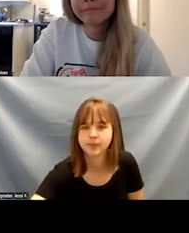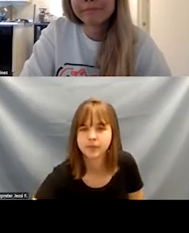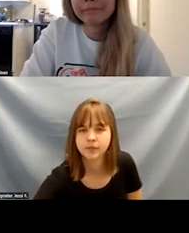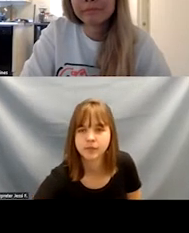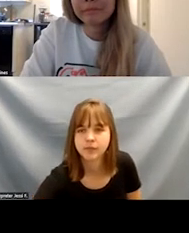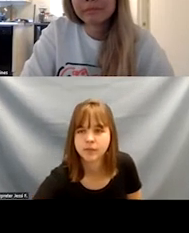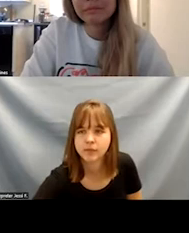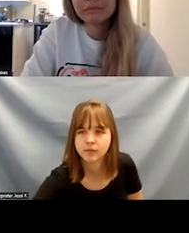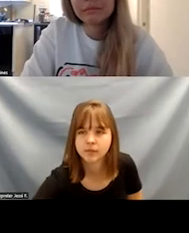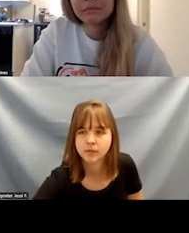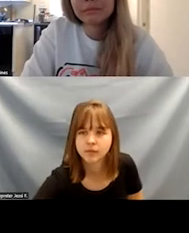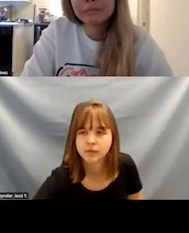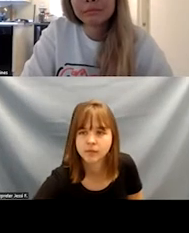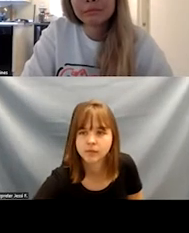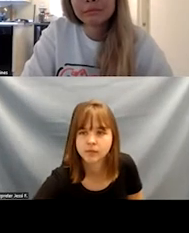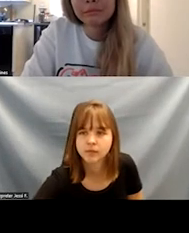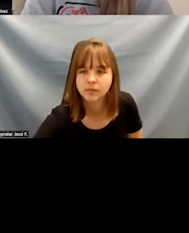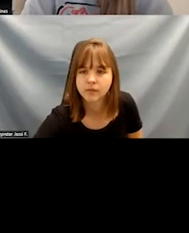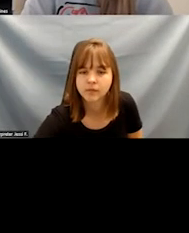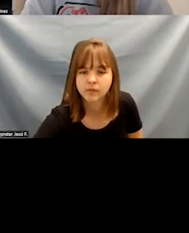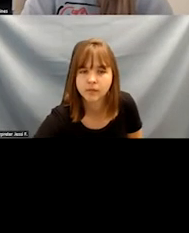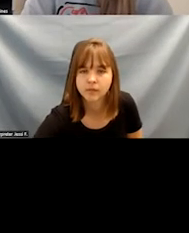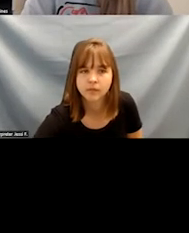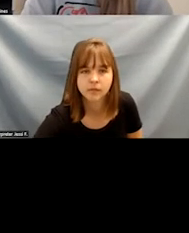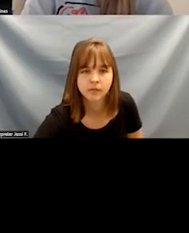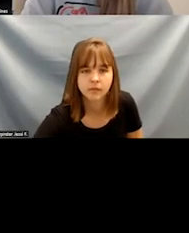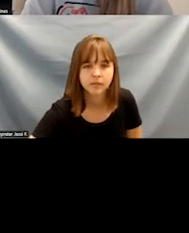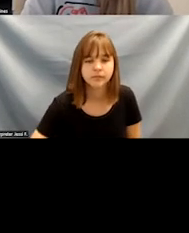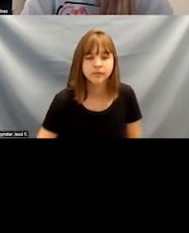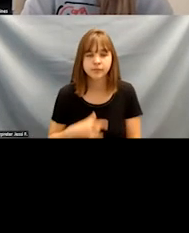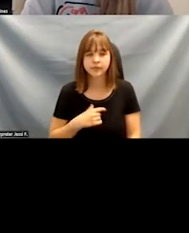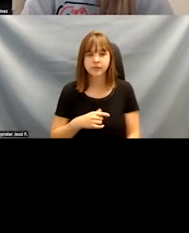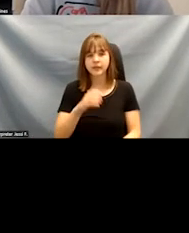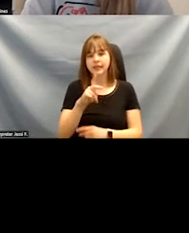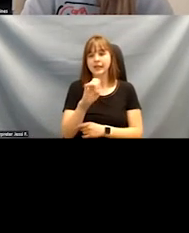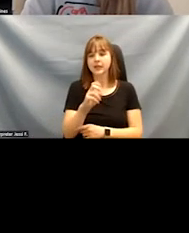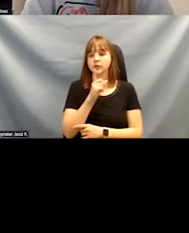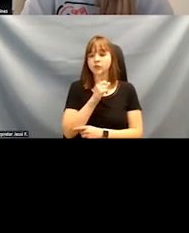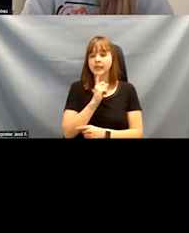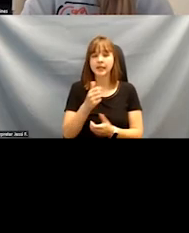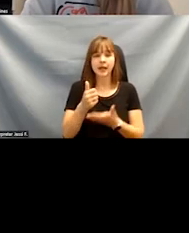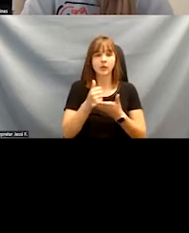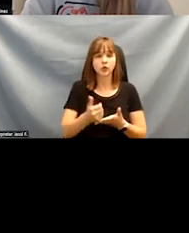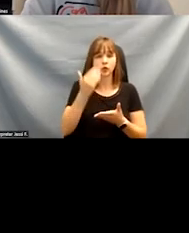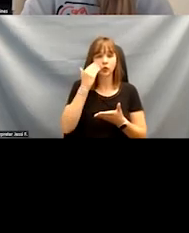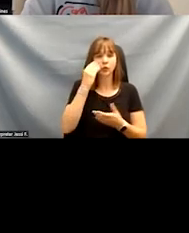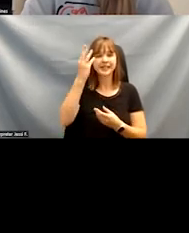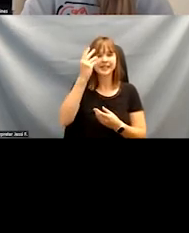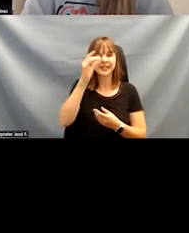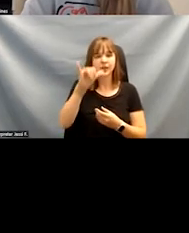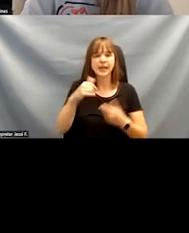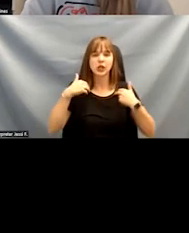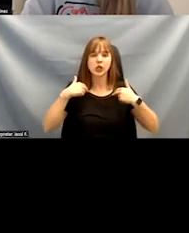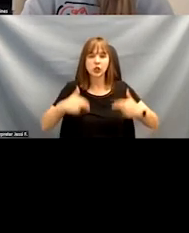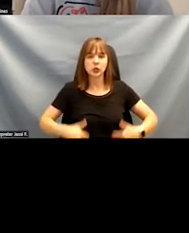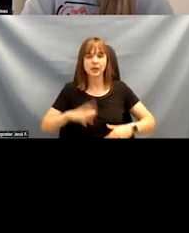Well, that is really helpful to know. I mean, in making sure that you always take in consideration the human factor of what